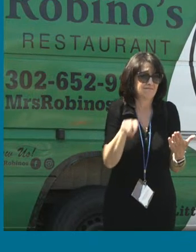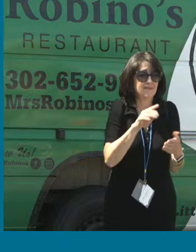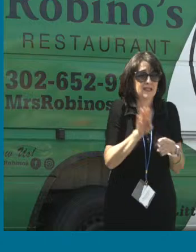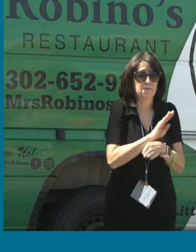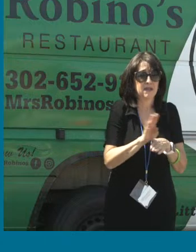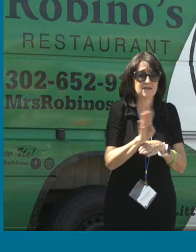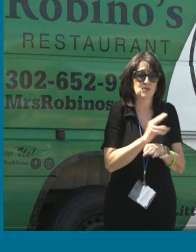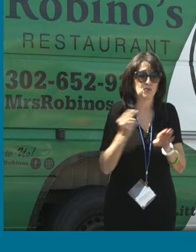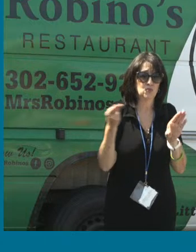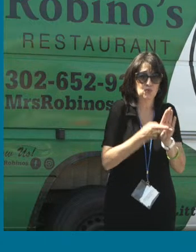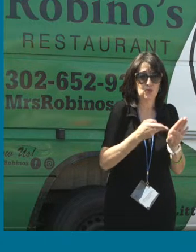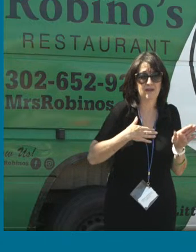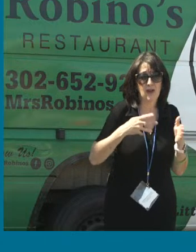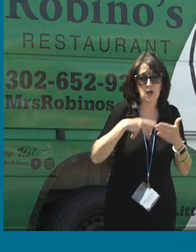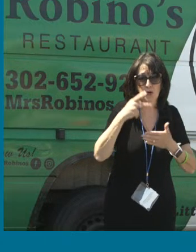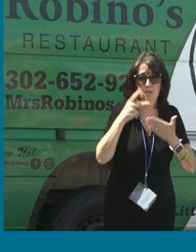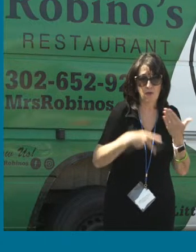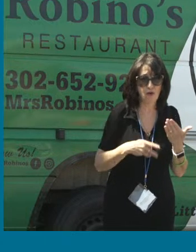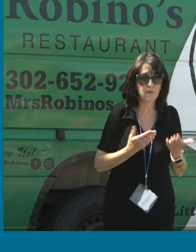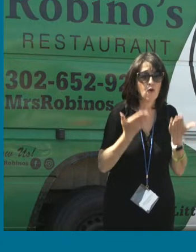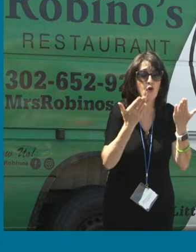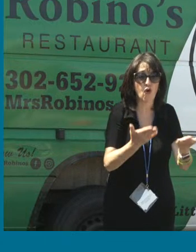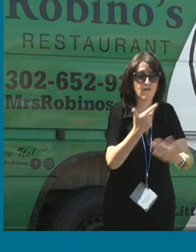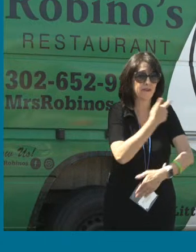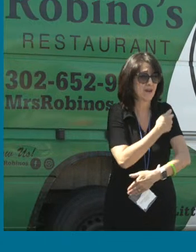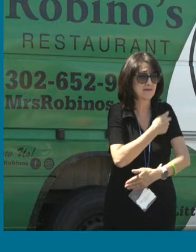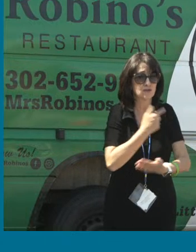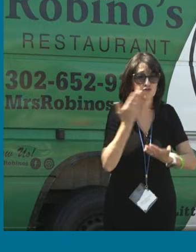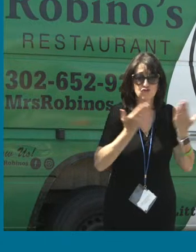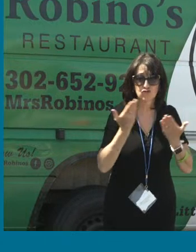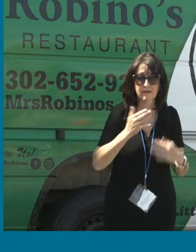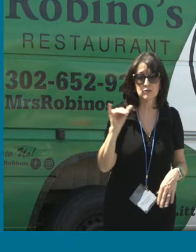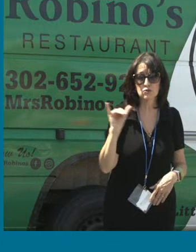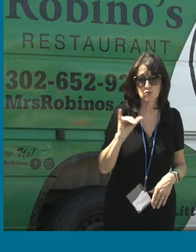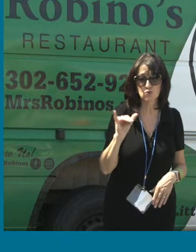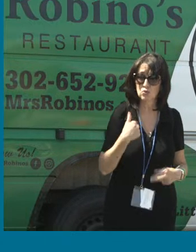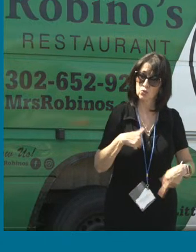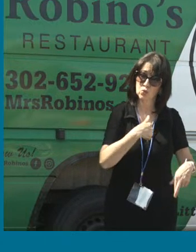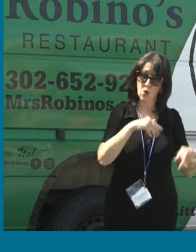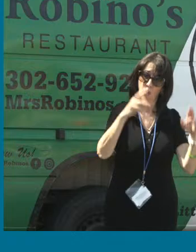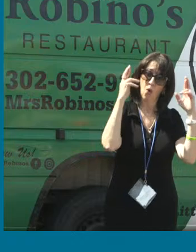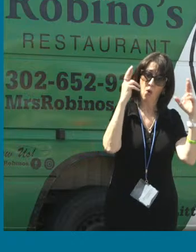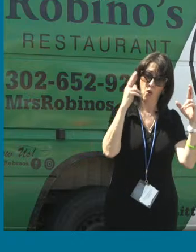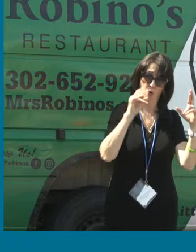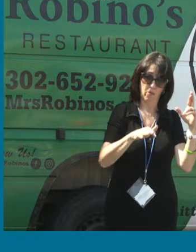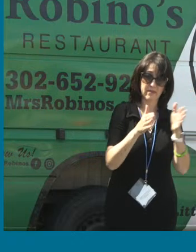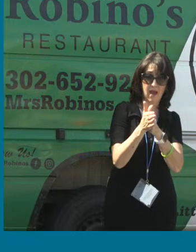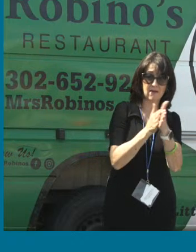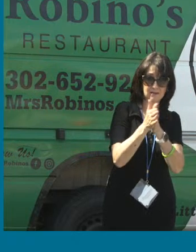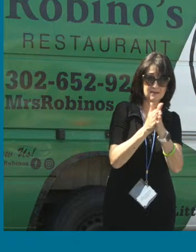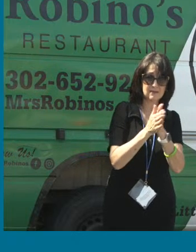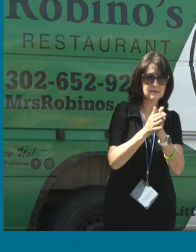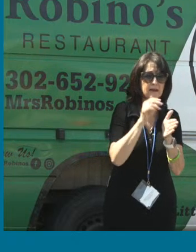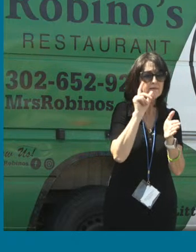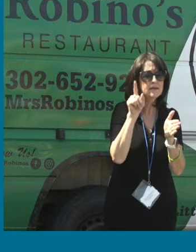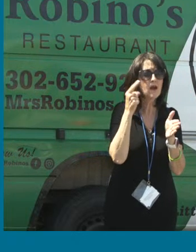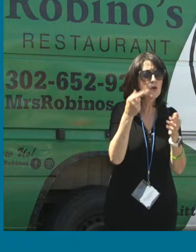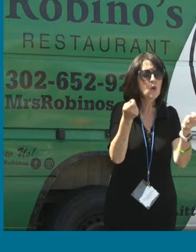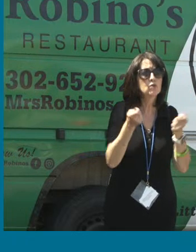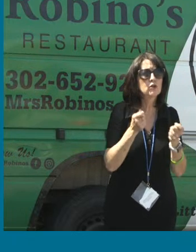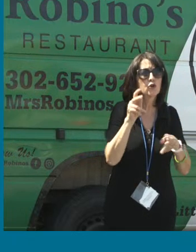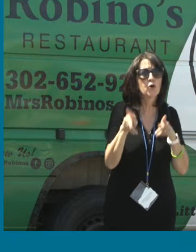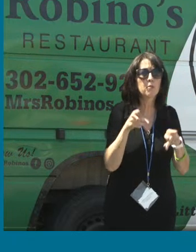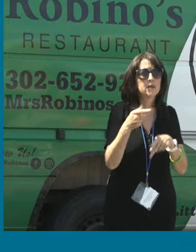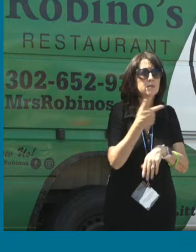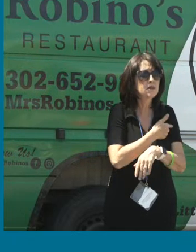serve their customers this way. Hopefully this incentive will not only drive vaccination rates, but also drive some